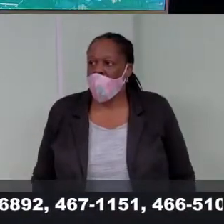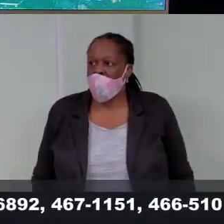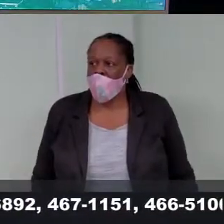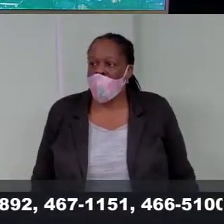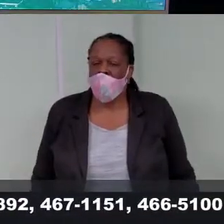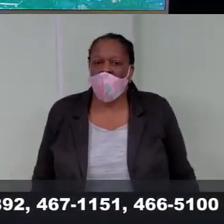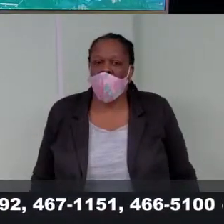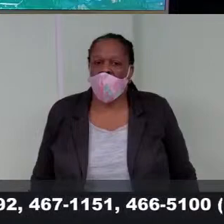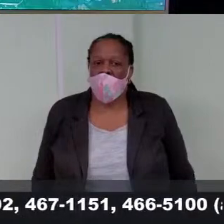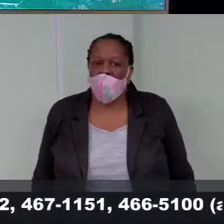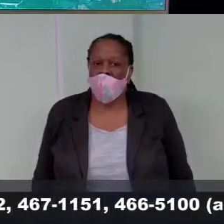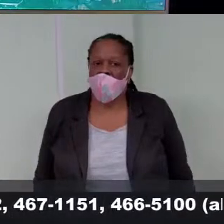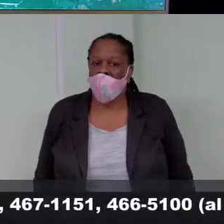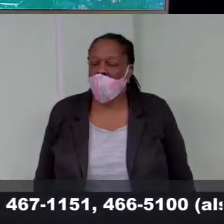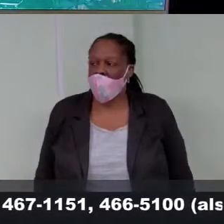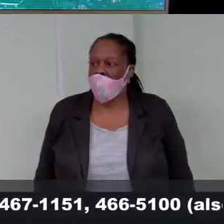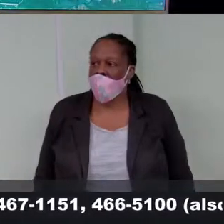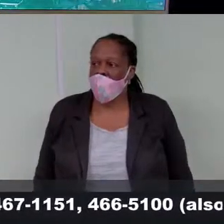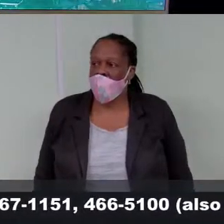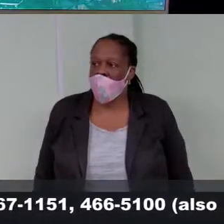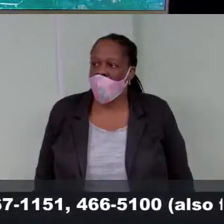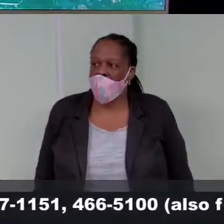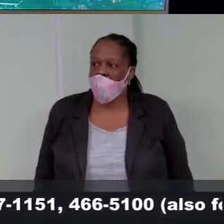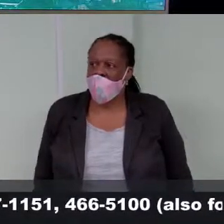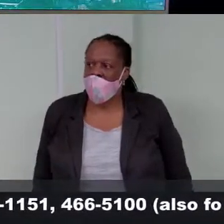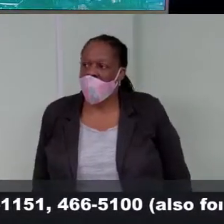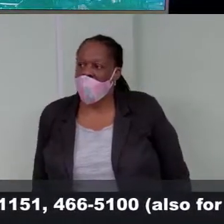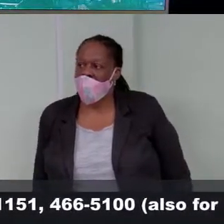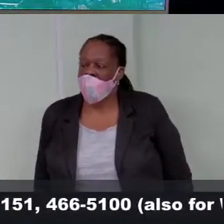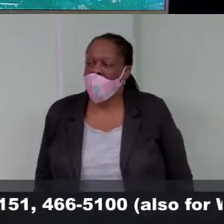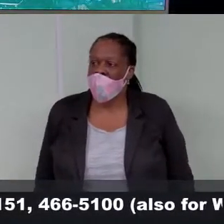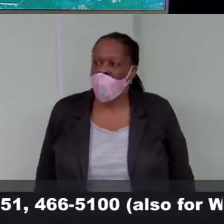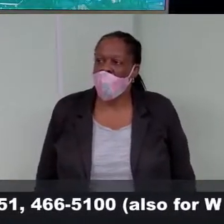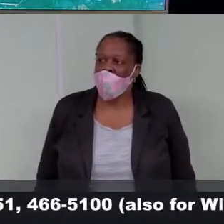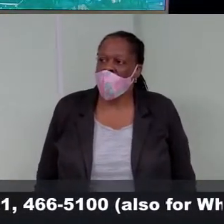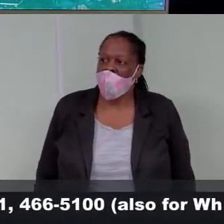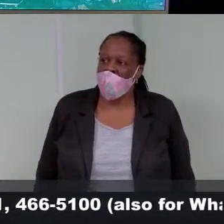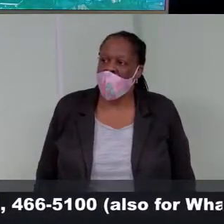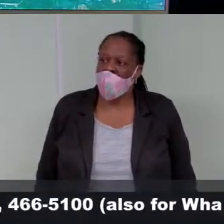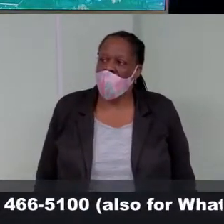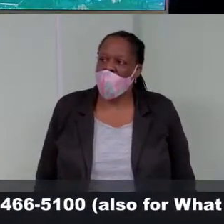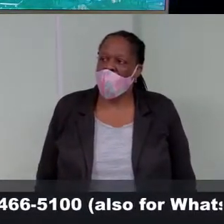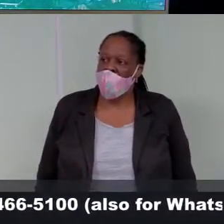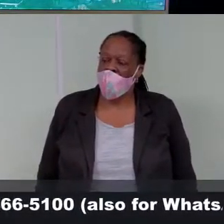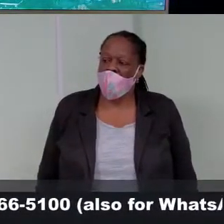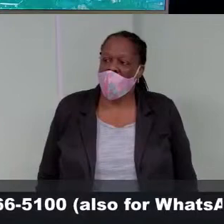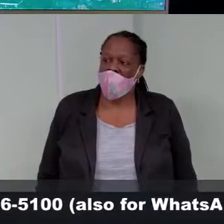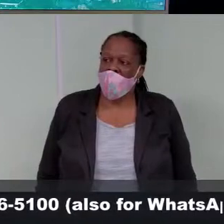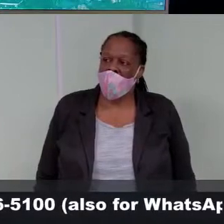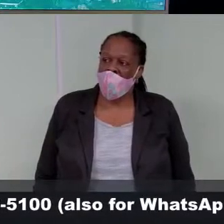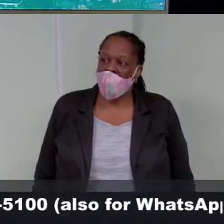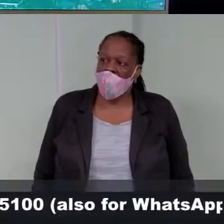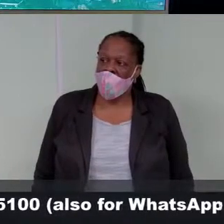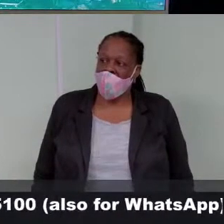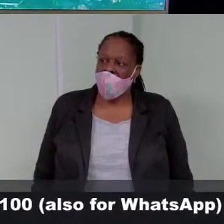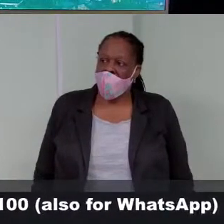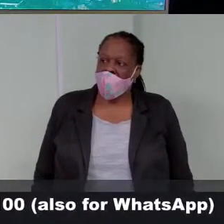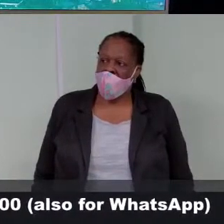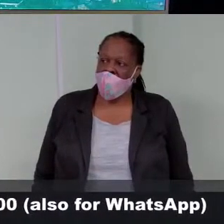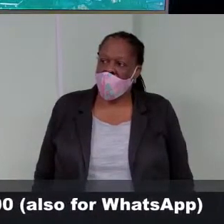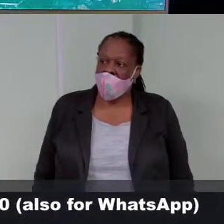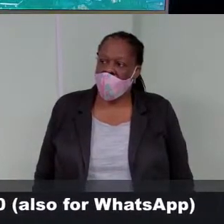Yeah, so what I said earlier is that formula was worked out for all nations so that